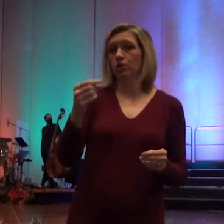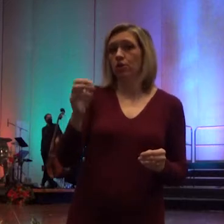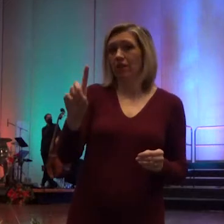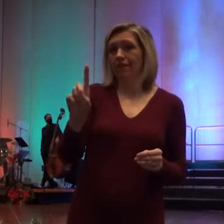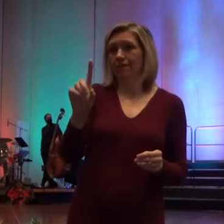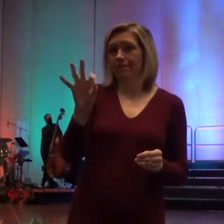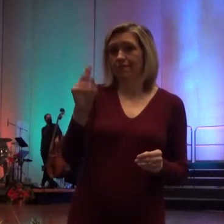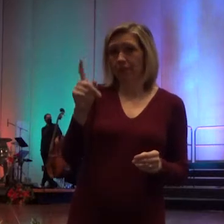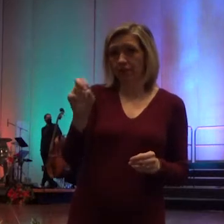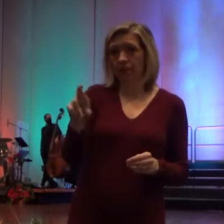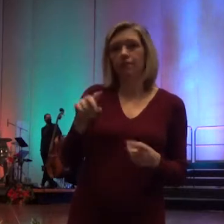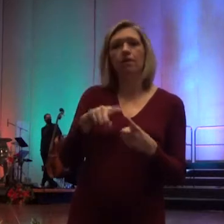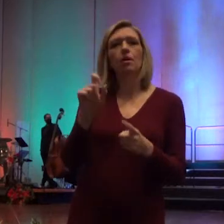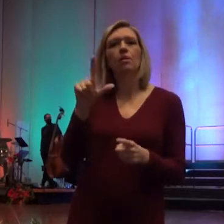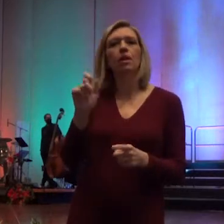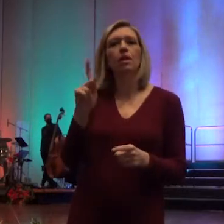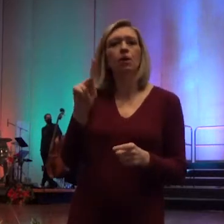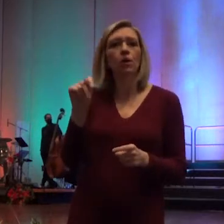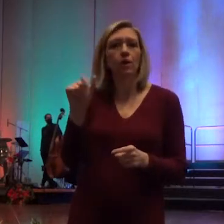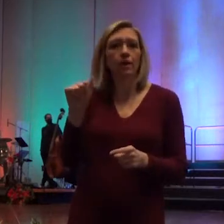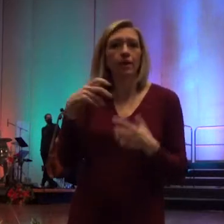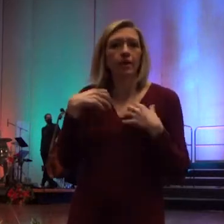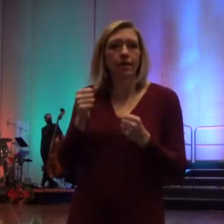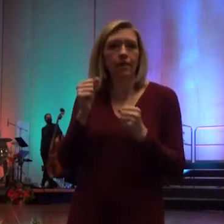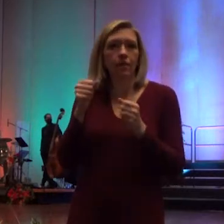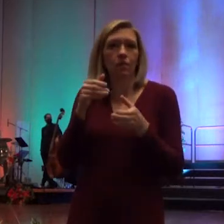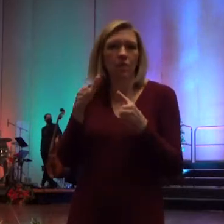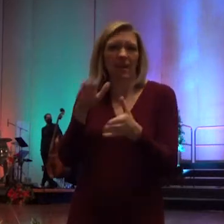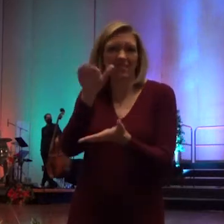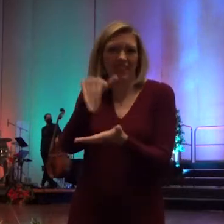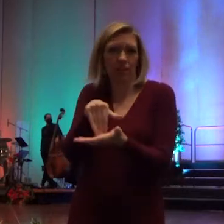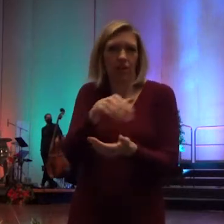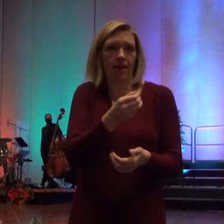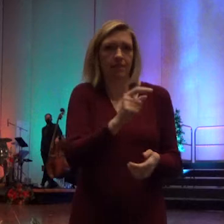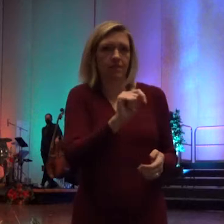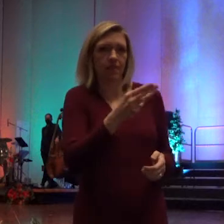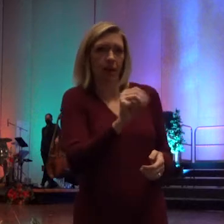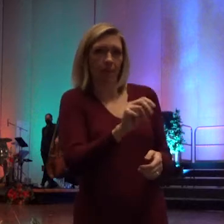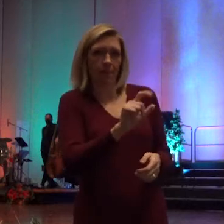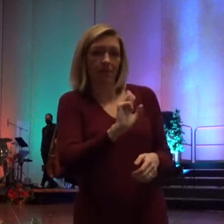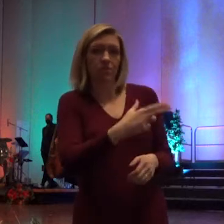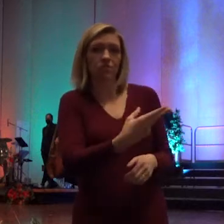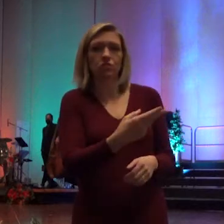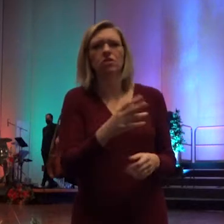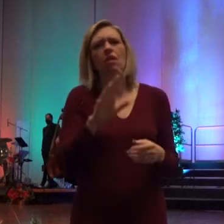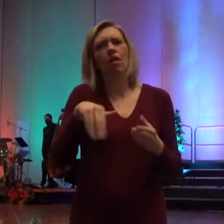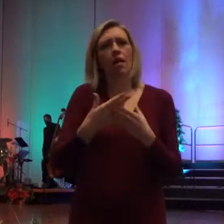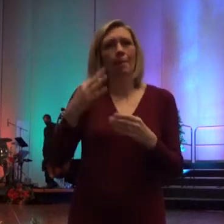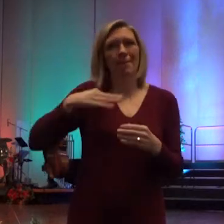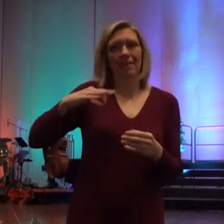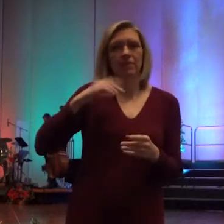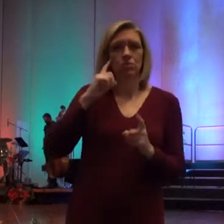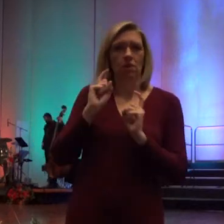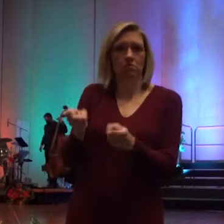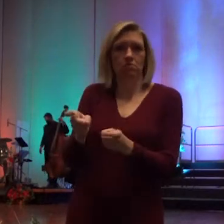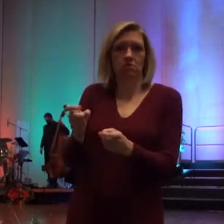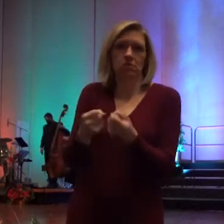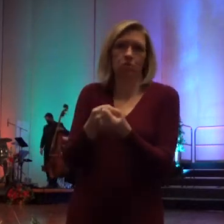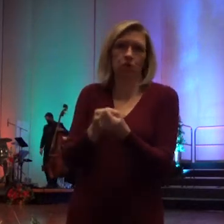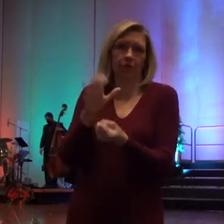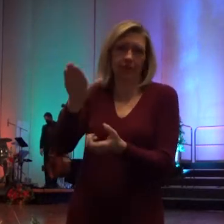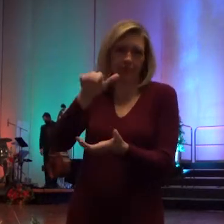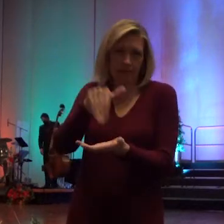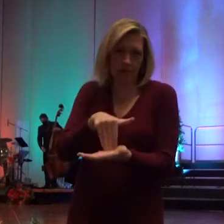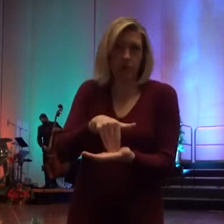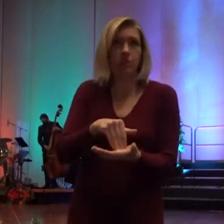All donations benefit the Lakota Way Healing Center. So I hope you'll join us at the solstice service this Friday night. It's